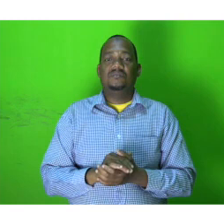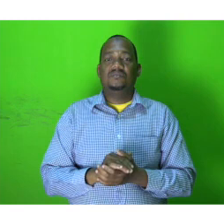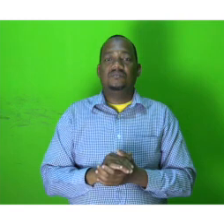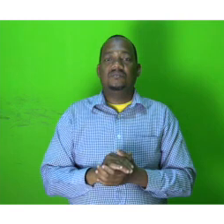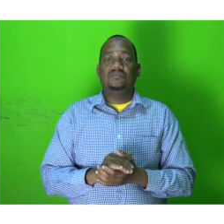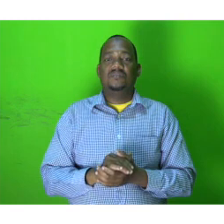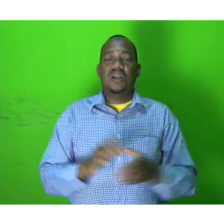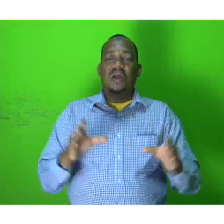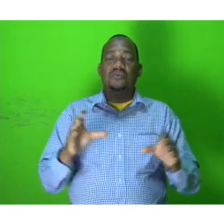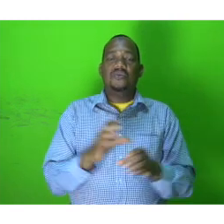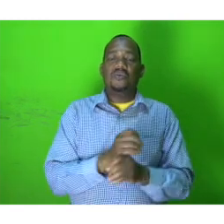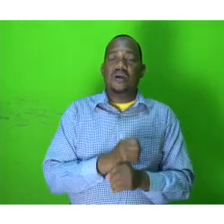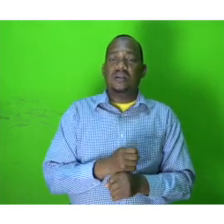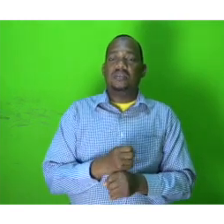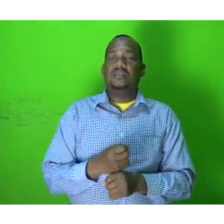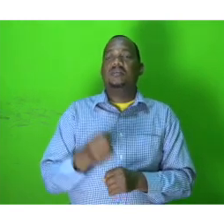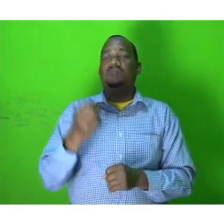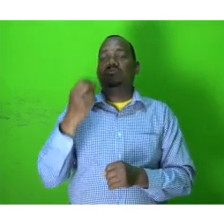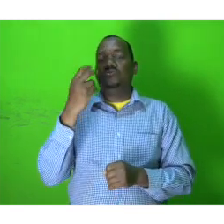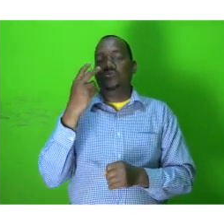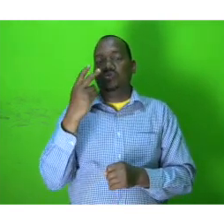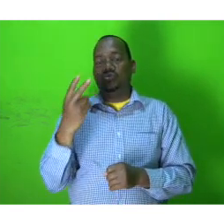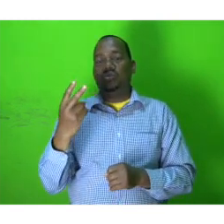You got